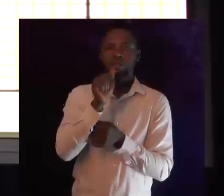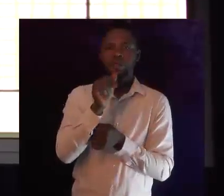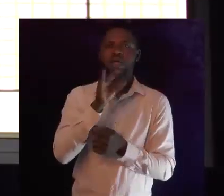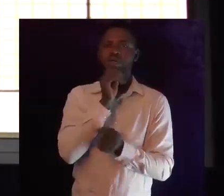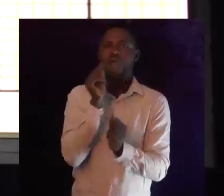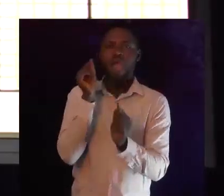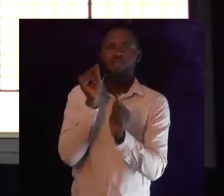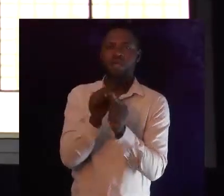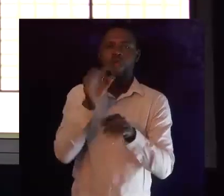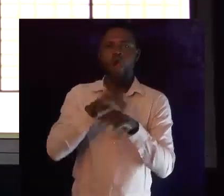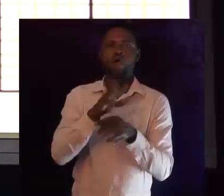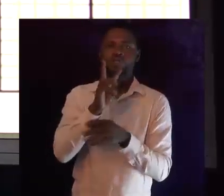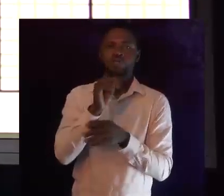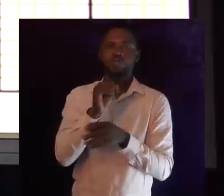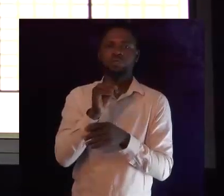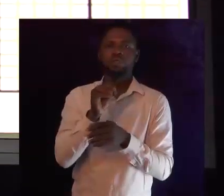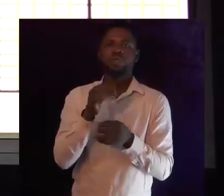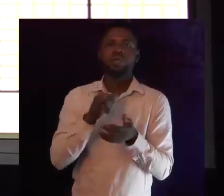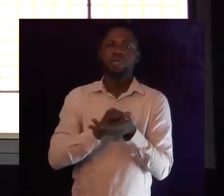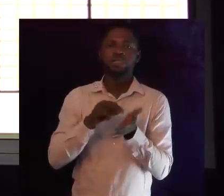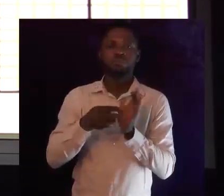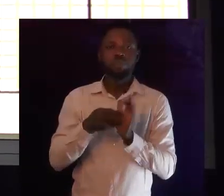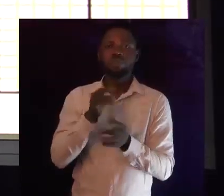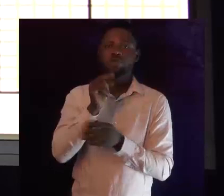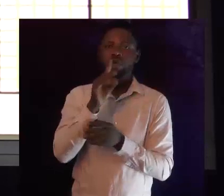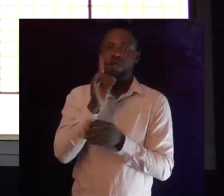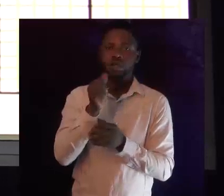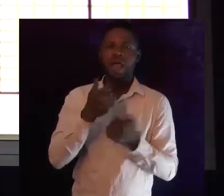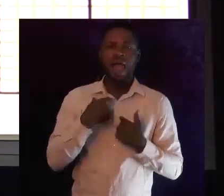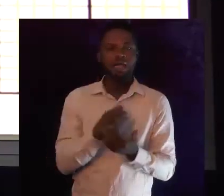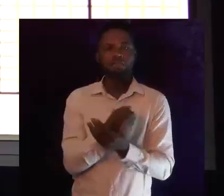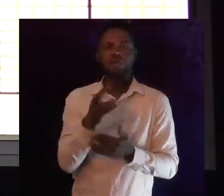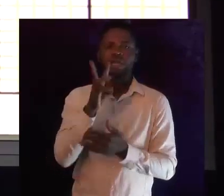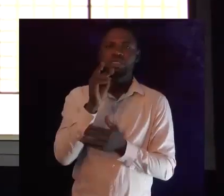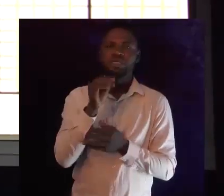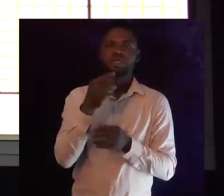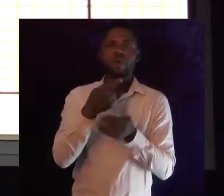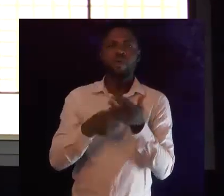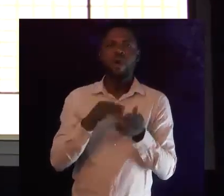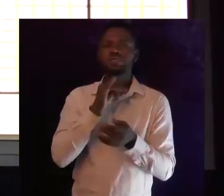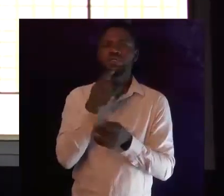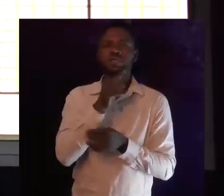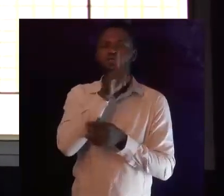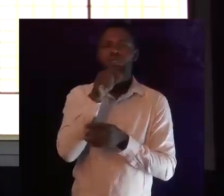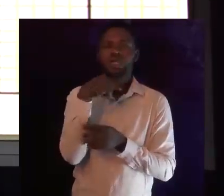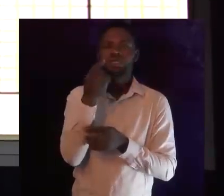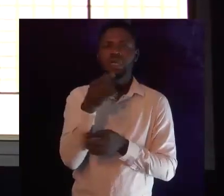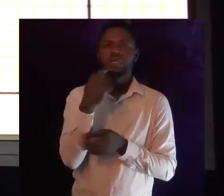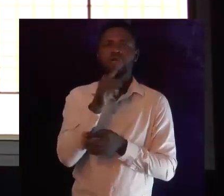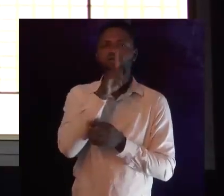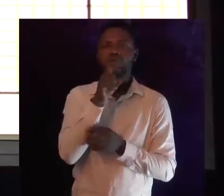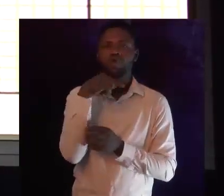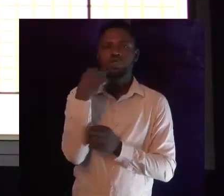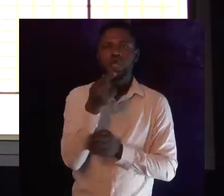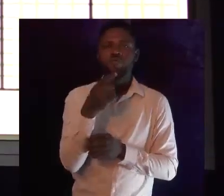Unda is exactly on top of 60, which means Unda has spent exactly 60 naira. But what exactly did the question say? The question